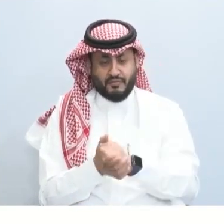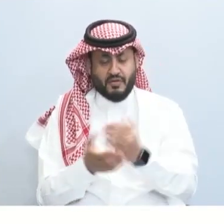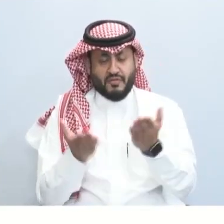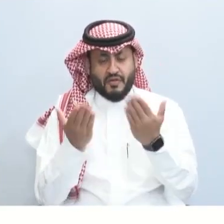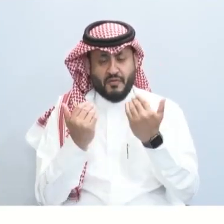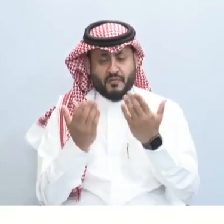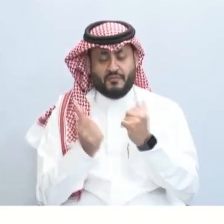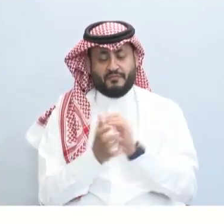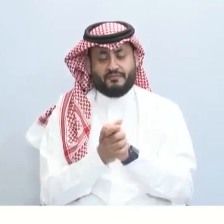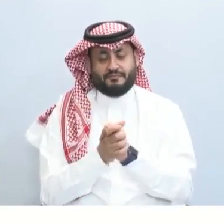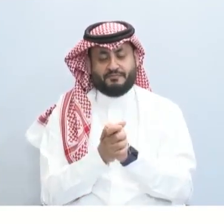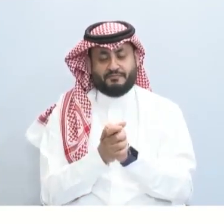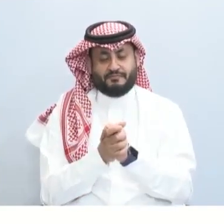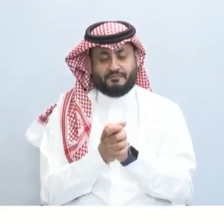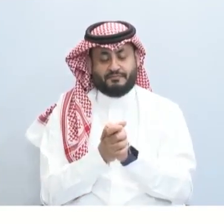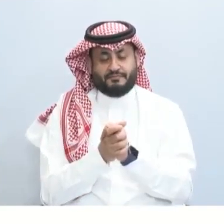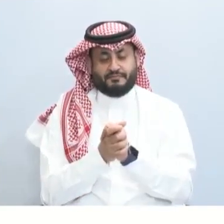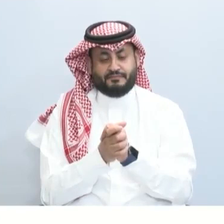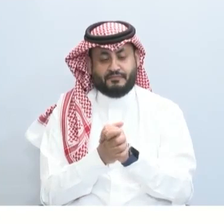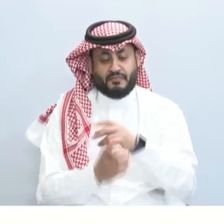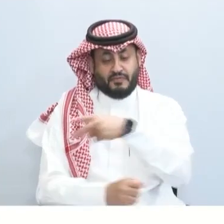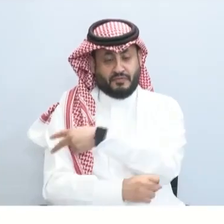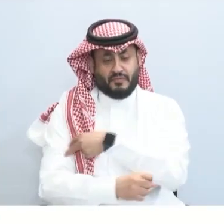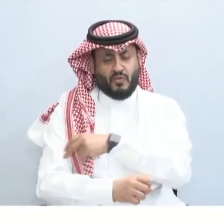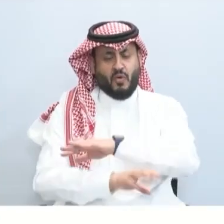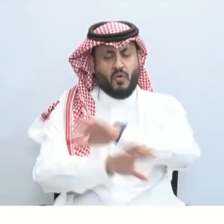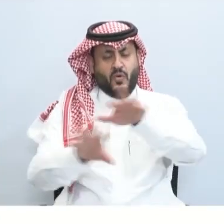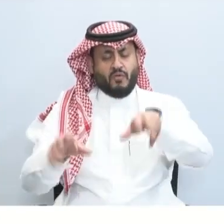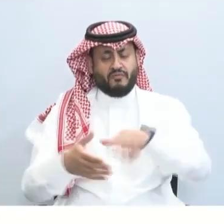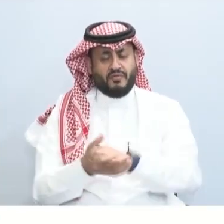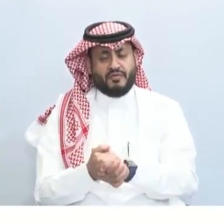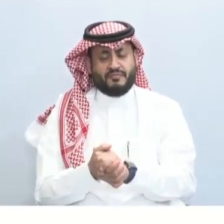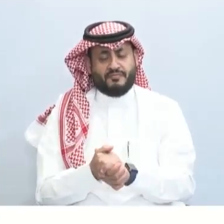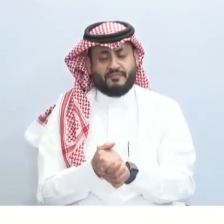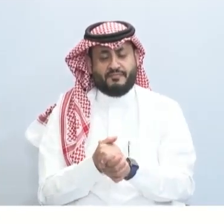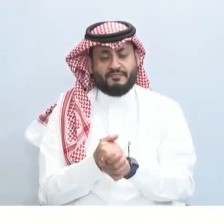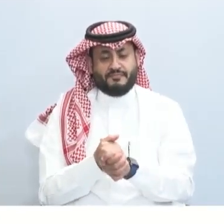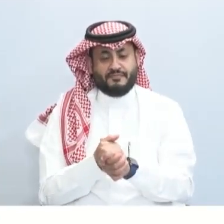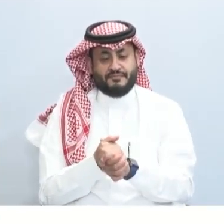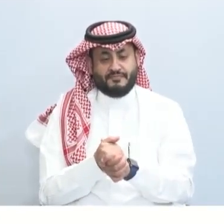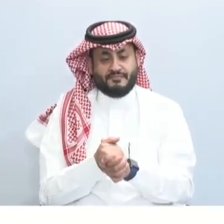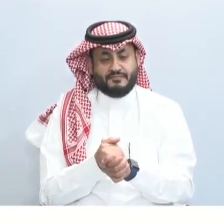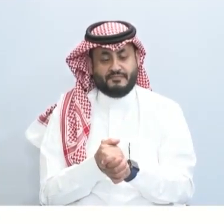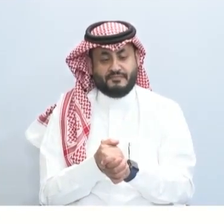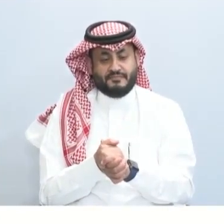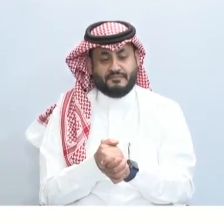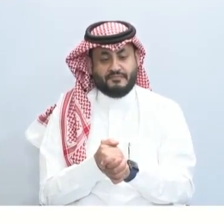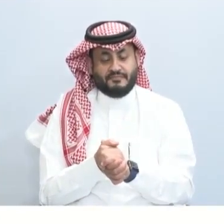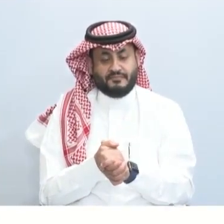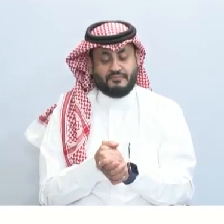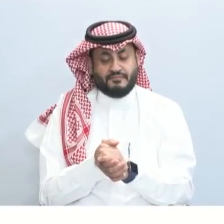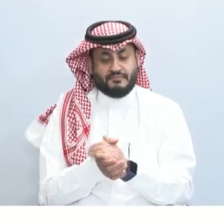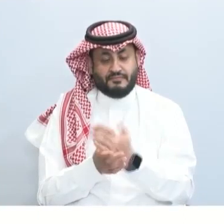kingdom they will call the leader of them all. So